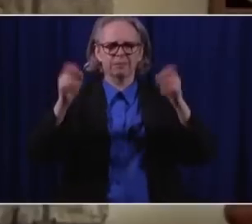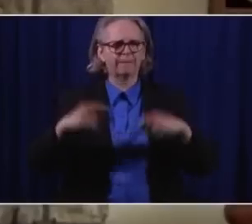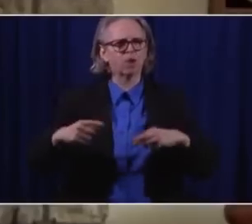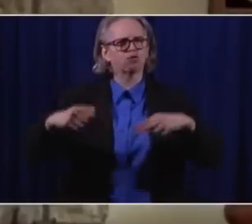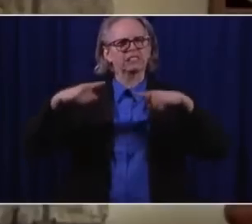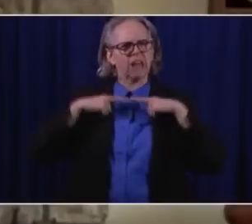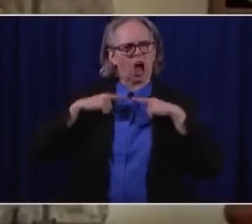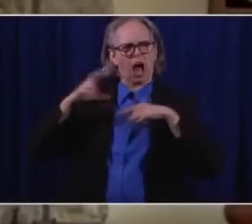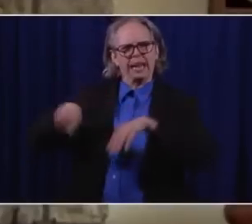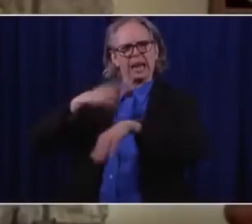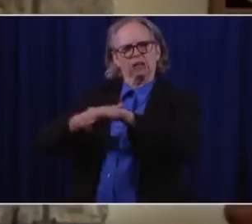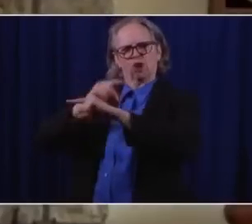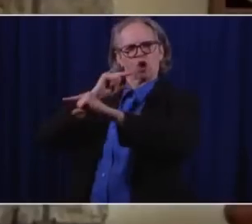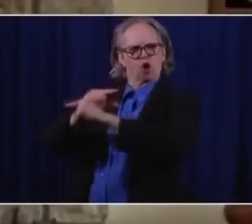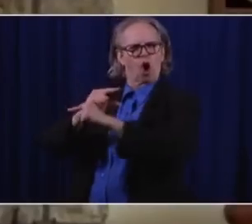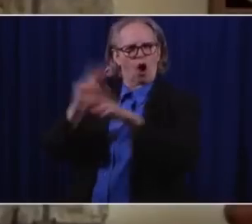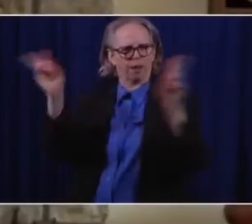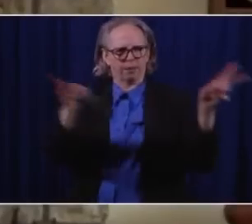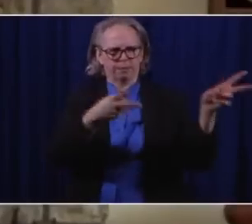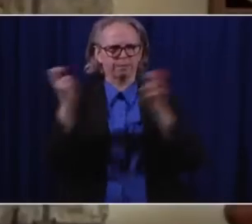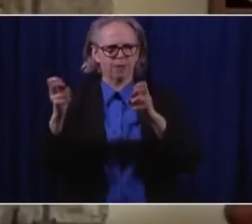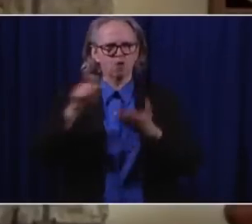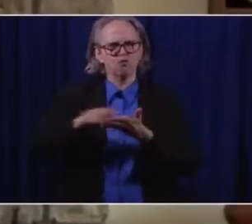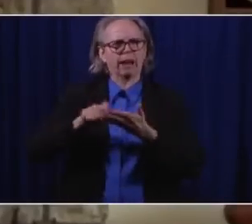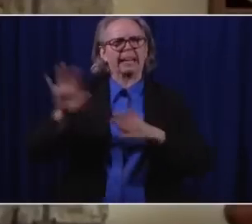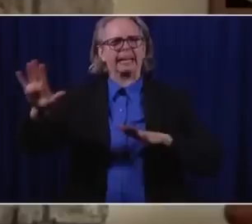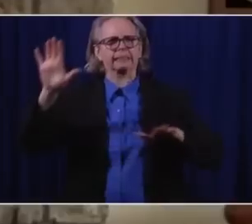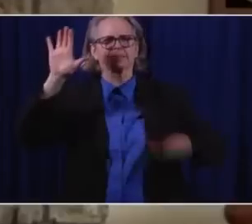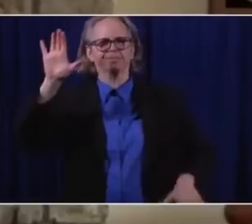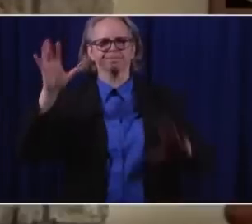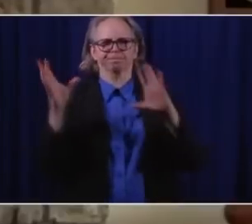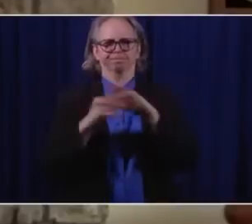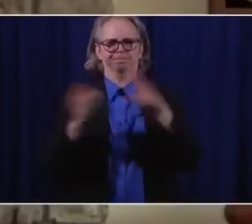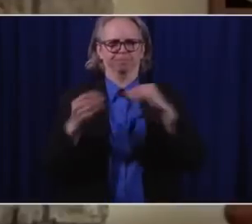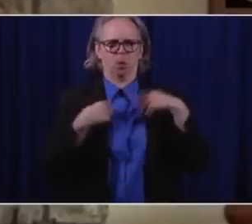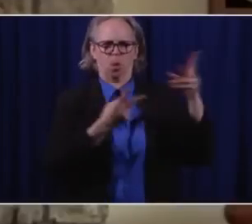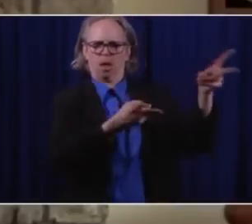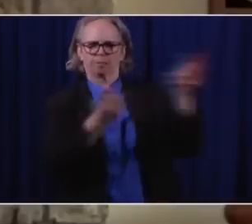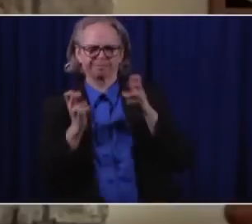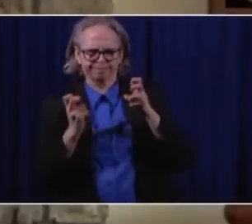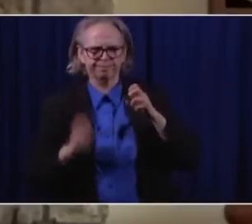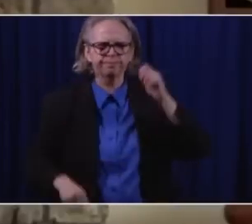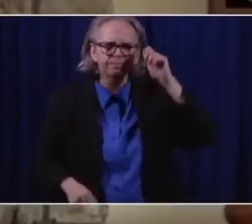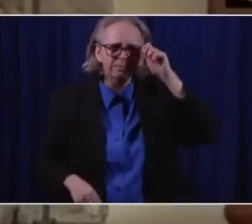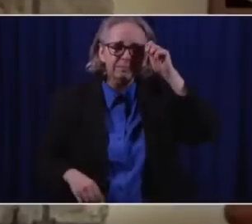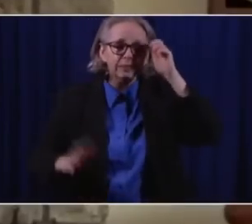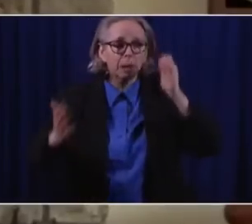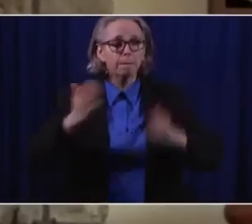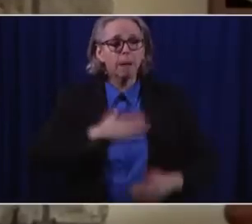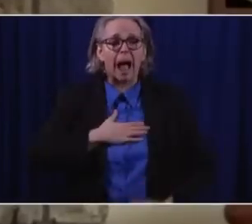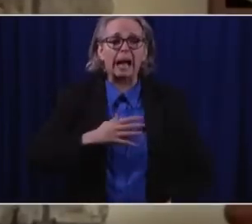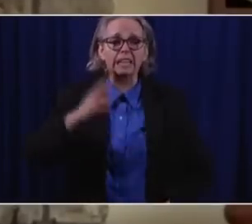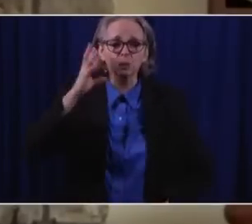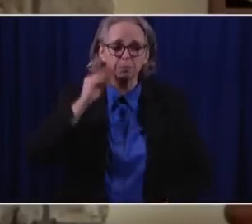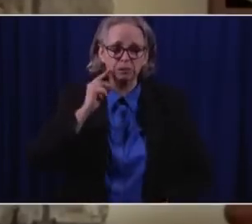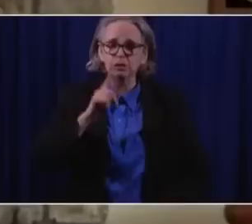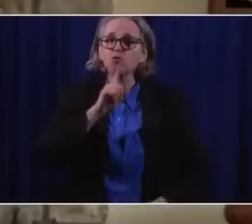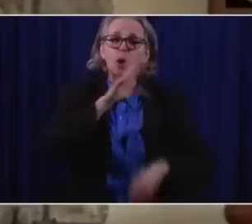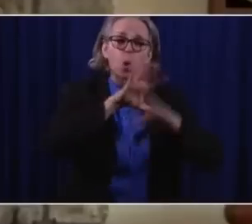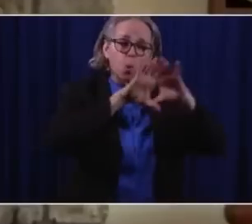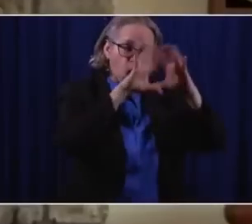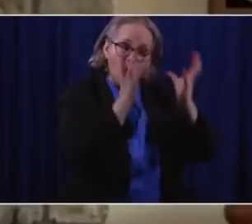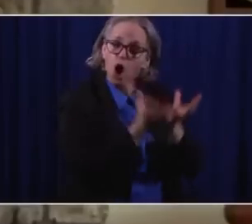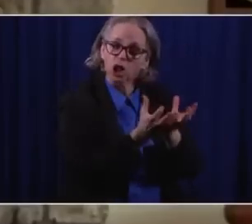was written testimony. My experience during exercises and real-world events, the ability to shelter in place or to evacuate an area that has